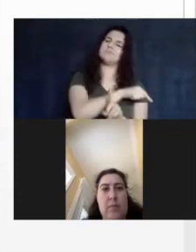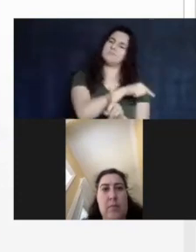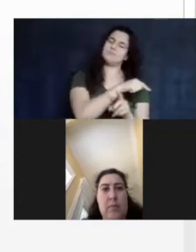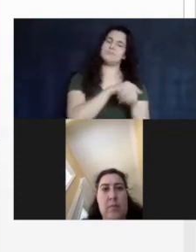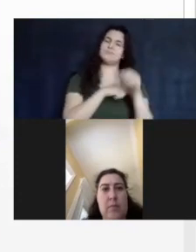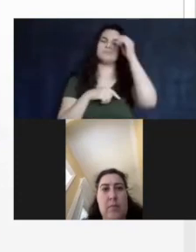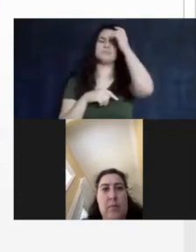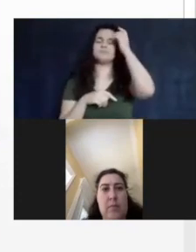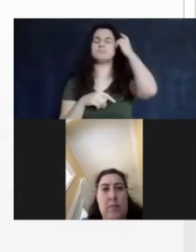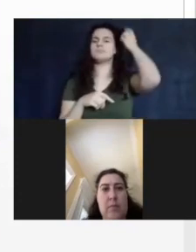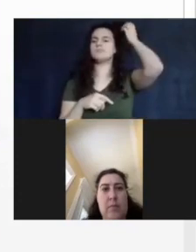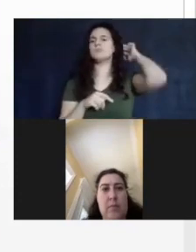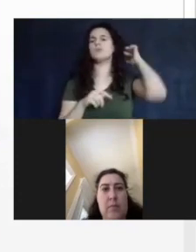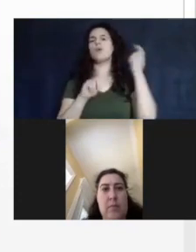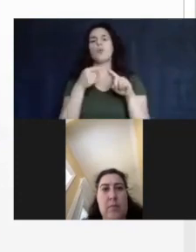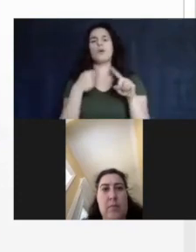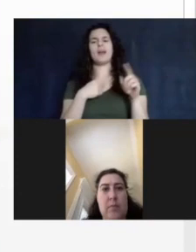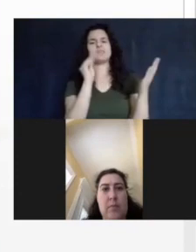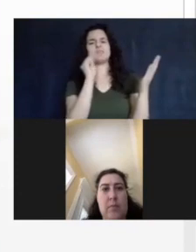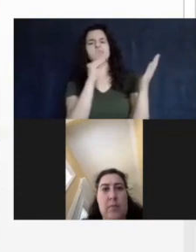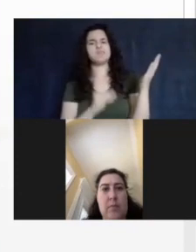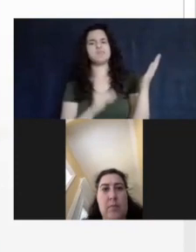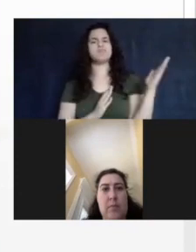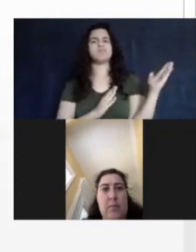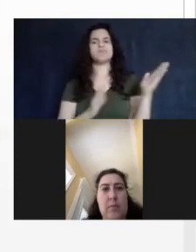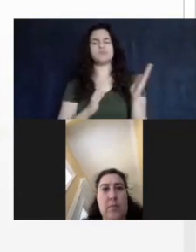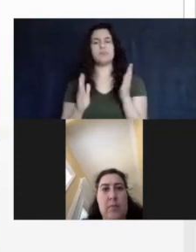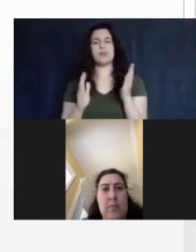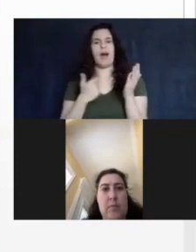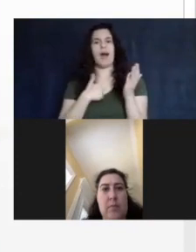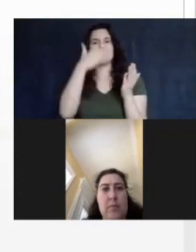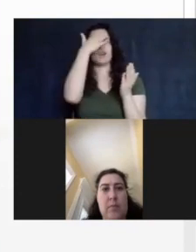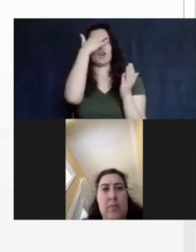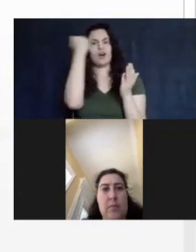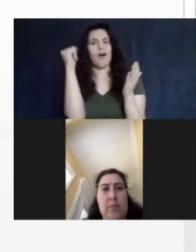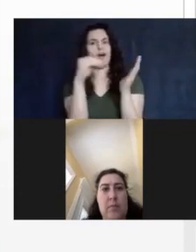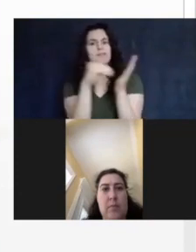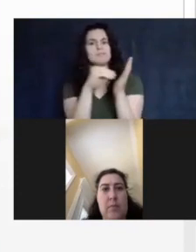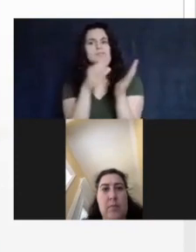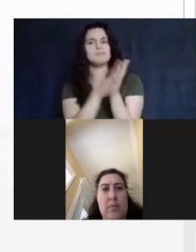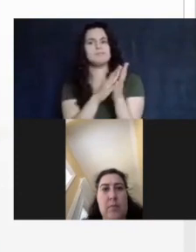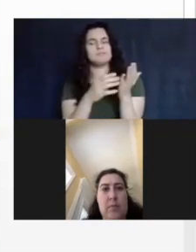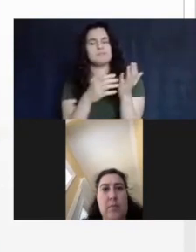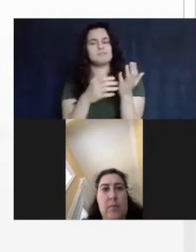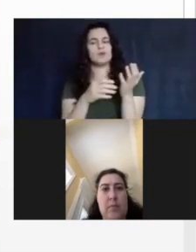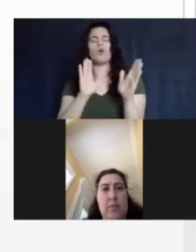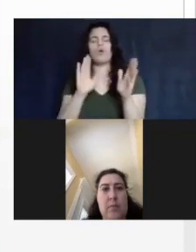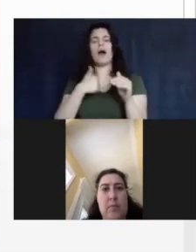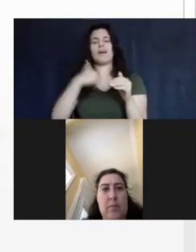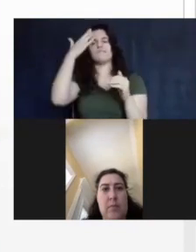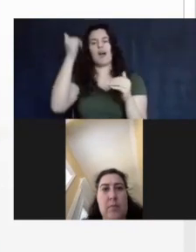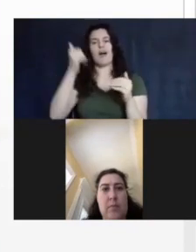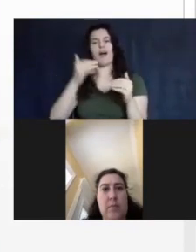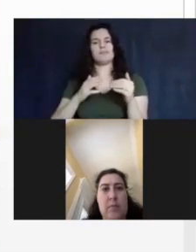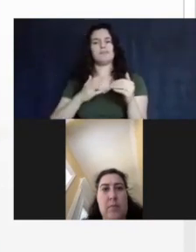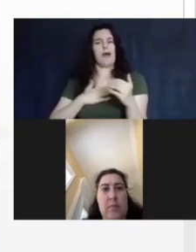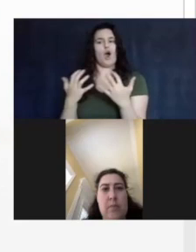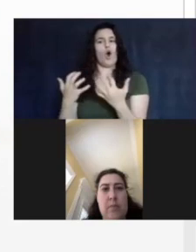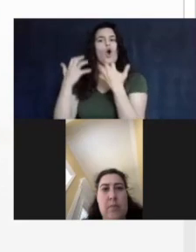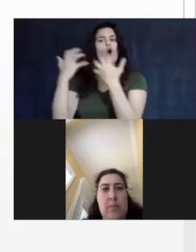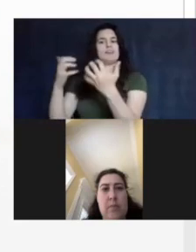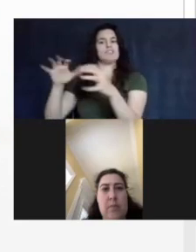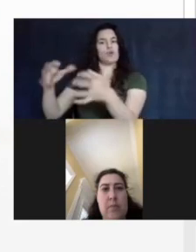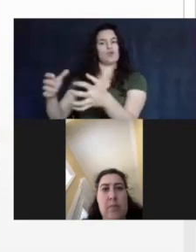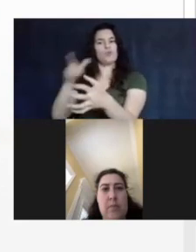putting this together, I think I kind of forgot the group to which I'm going to be presenting. So you all